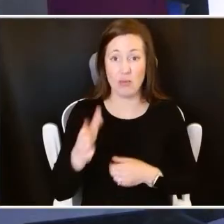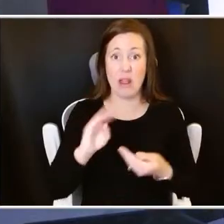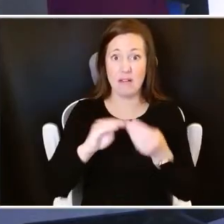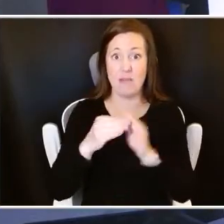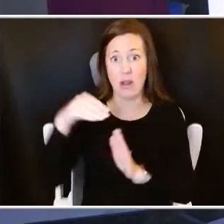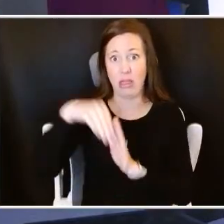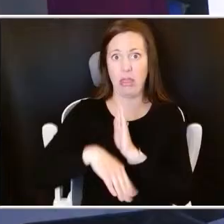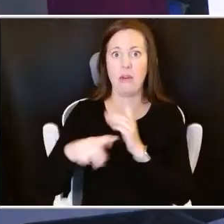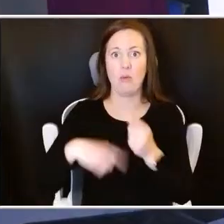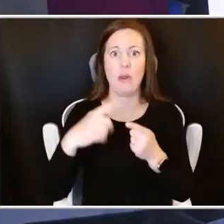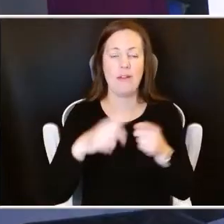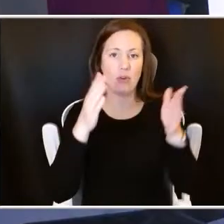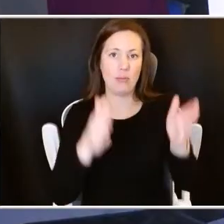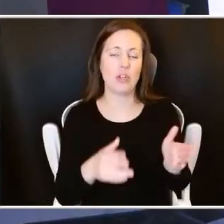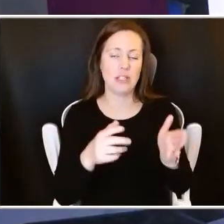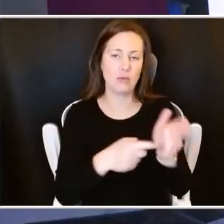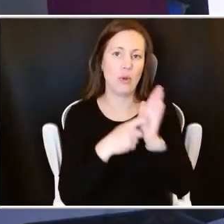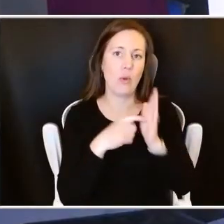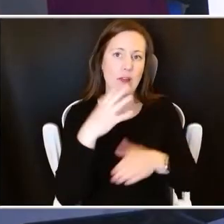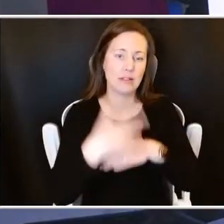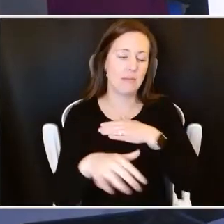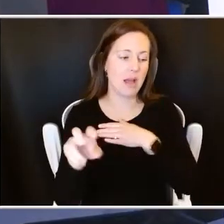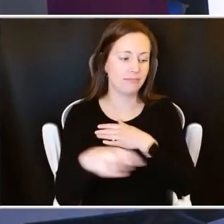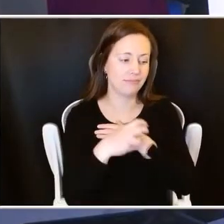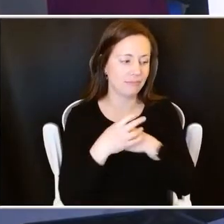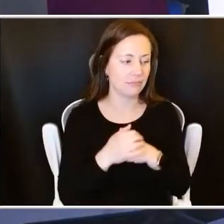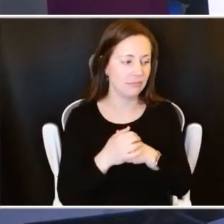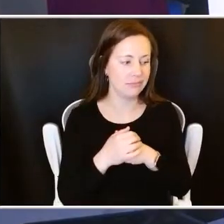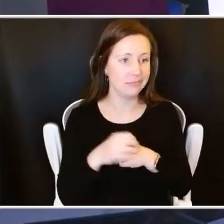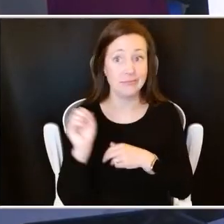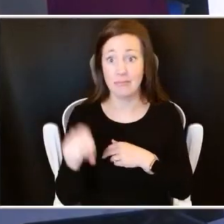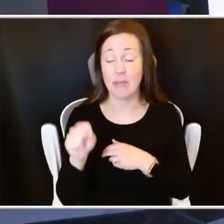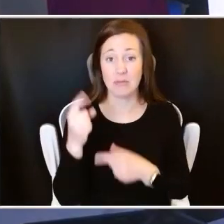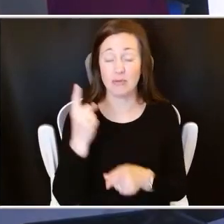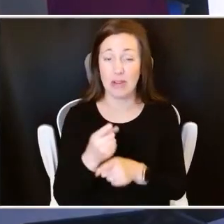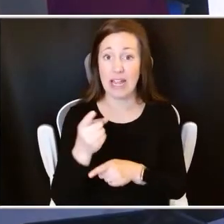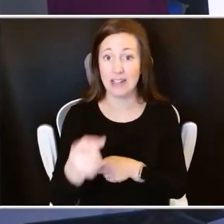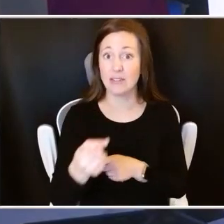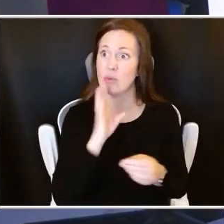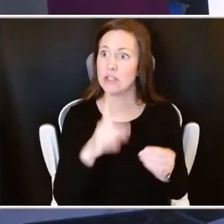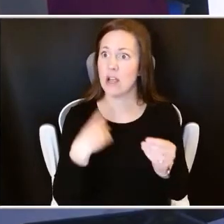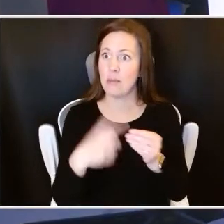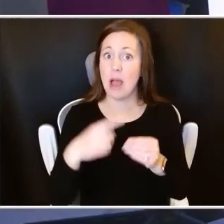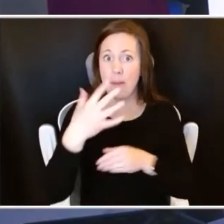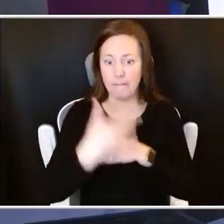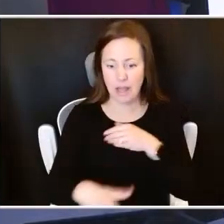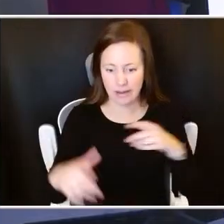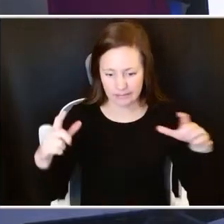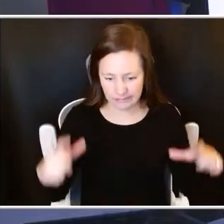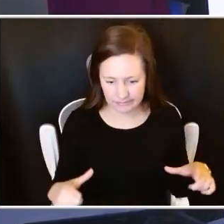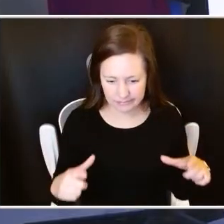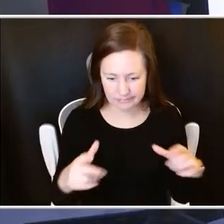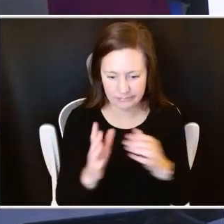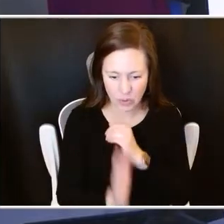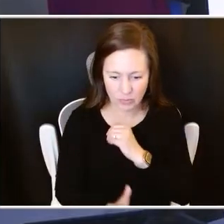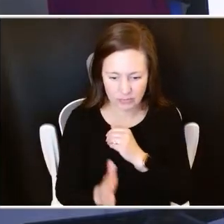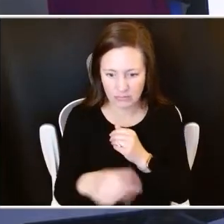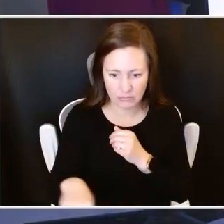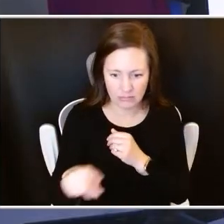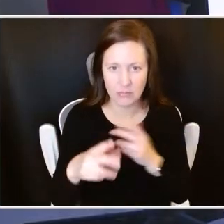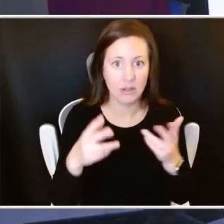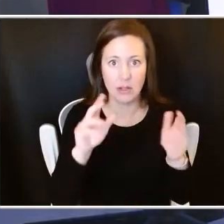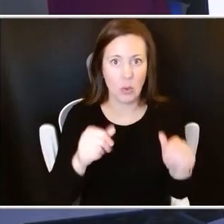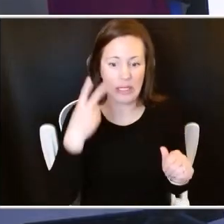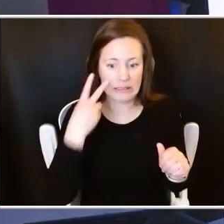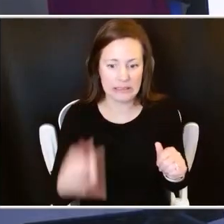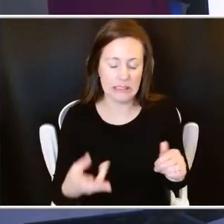about it, we're making the blood connection, but you're right. The blood in the stool that we talk about, that would make sense, the loss of blood. Kathy,